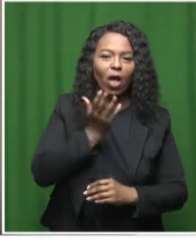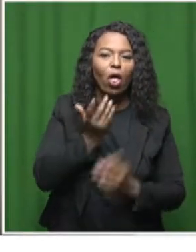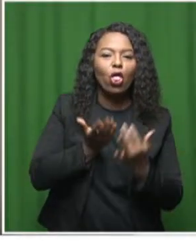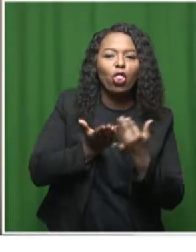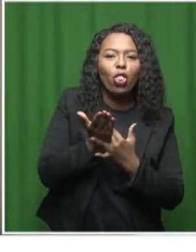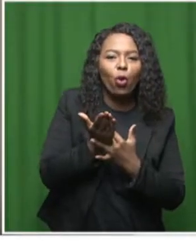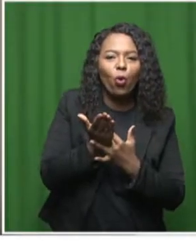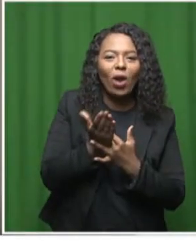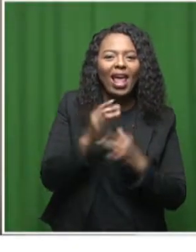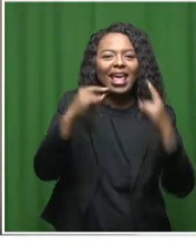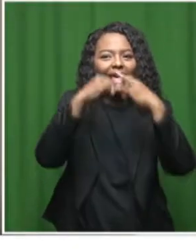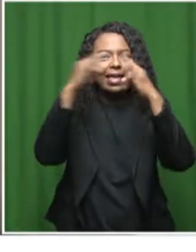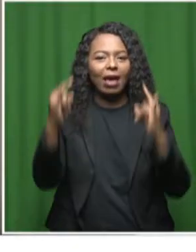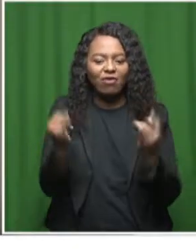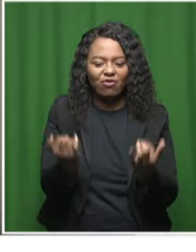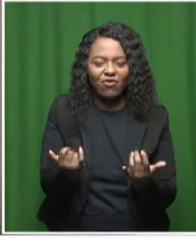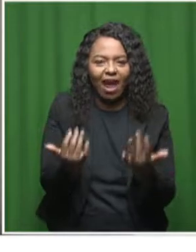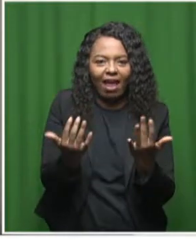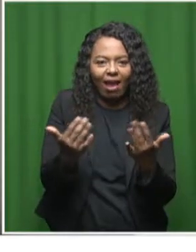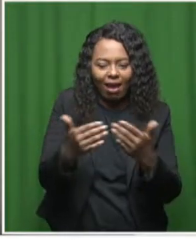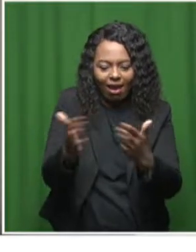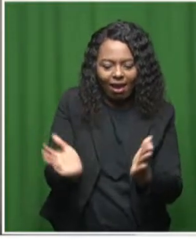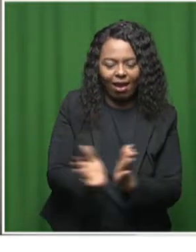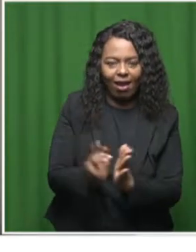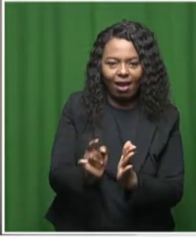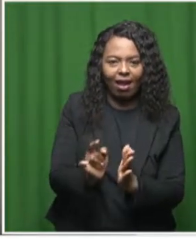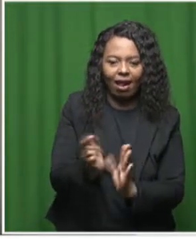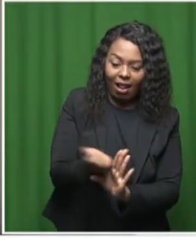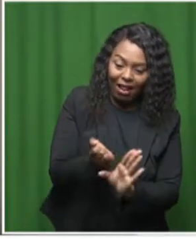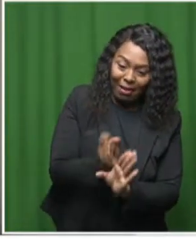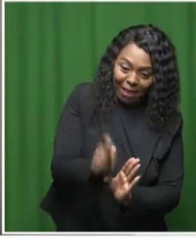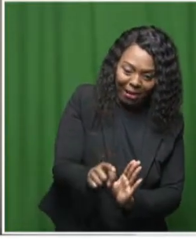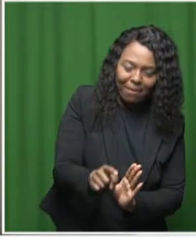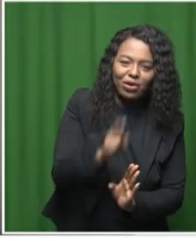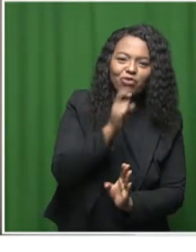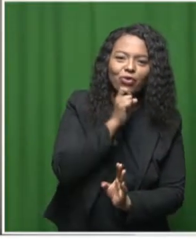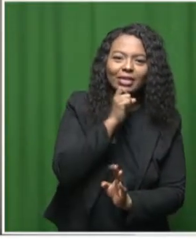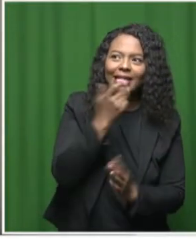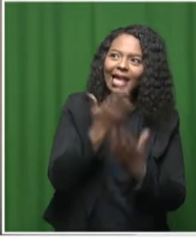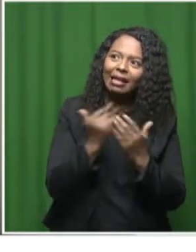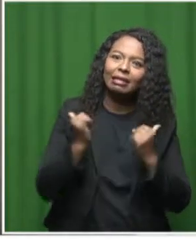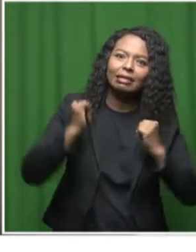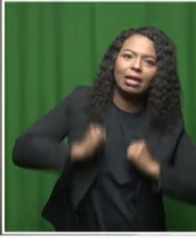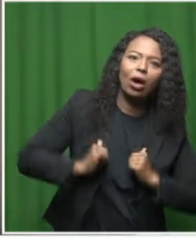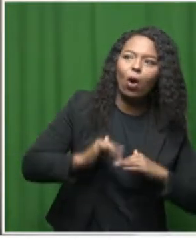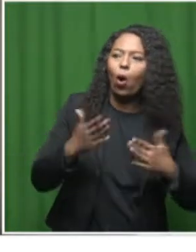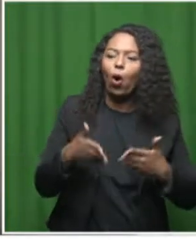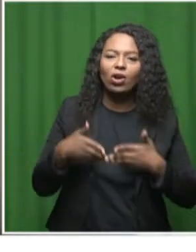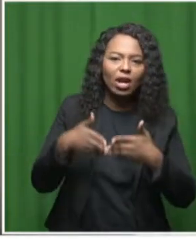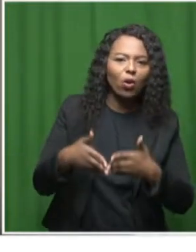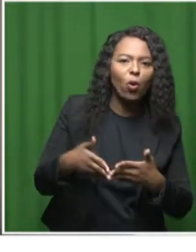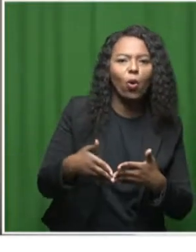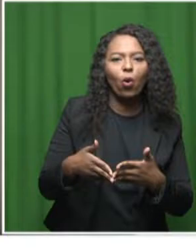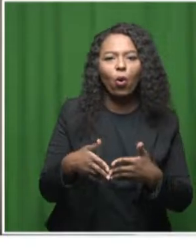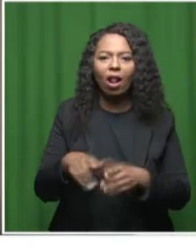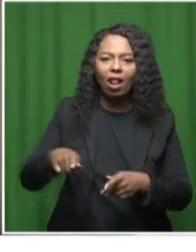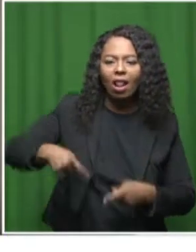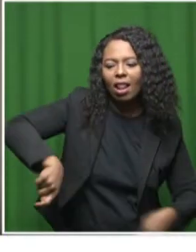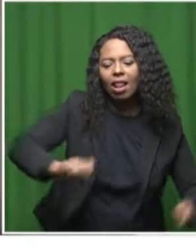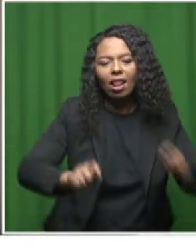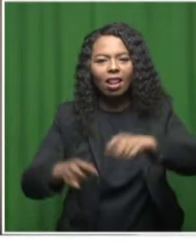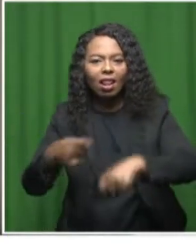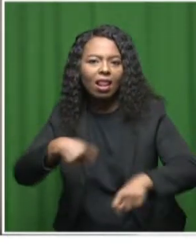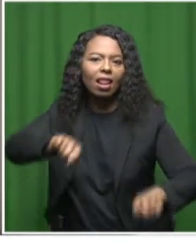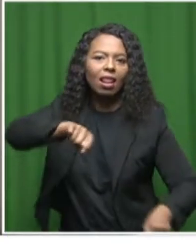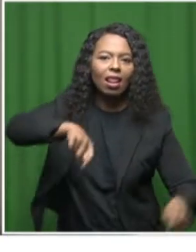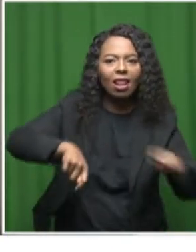But from these pop-up campsites, we've got you can either go canoeing, you can go hiking. We found most people just really enjoy just sitting in a hammock